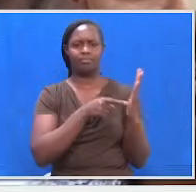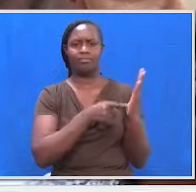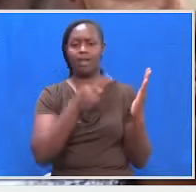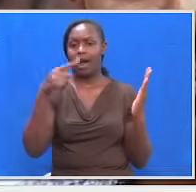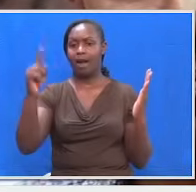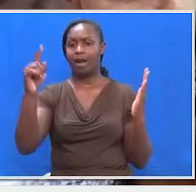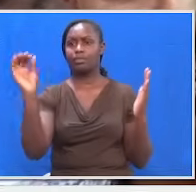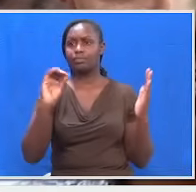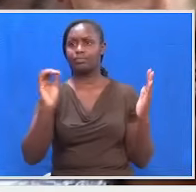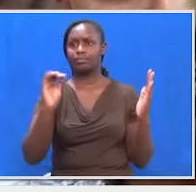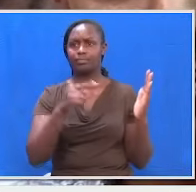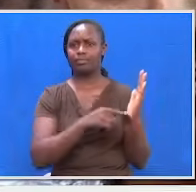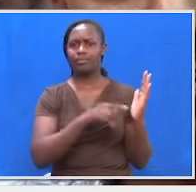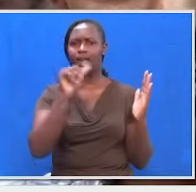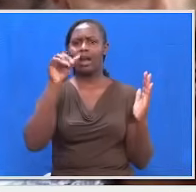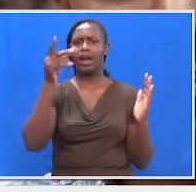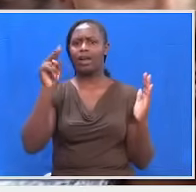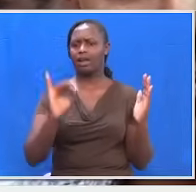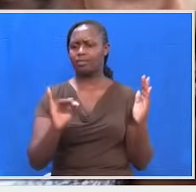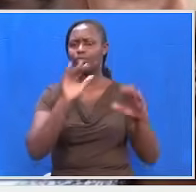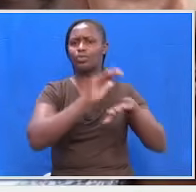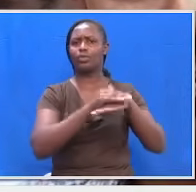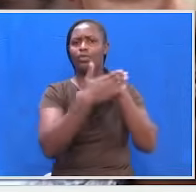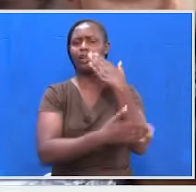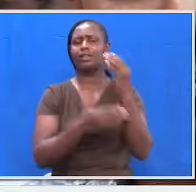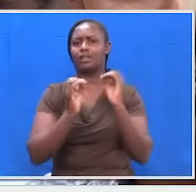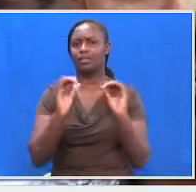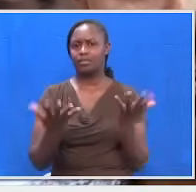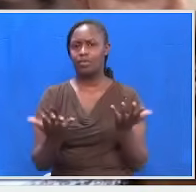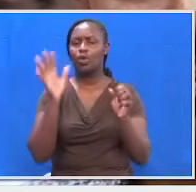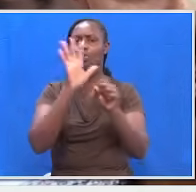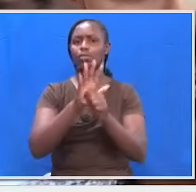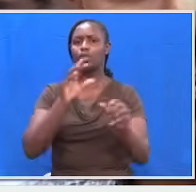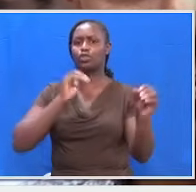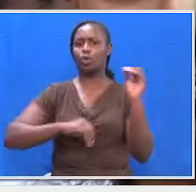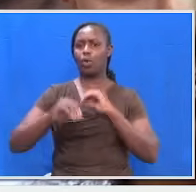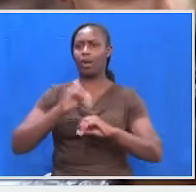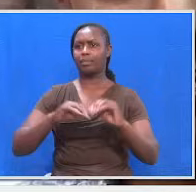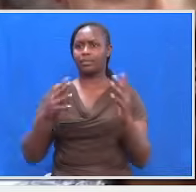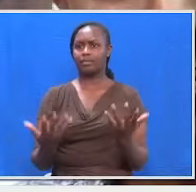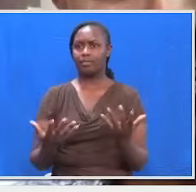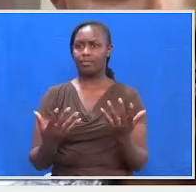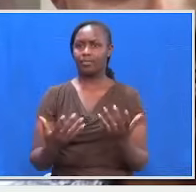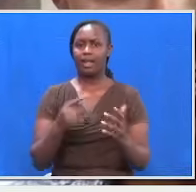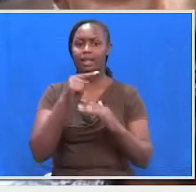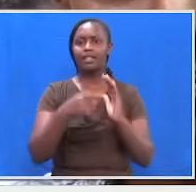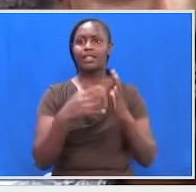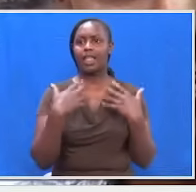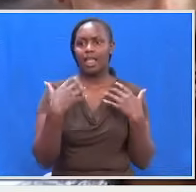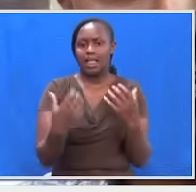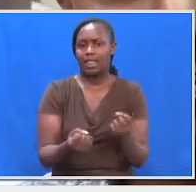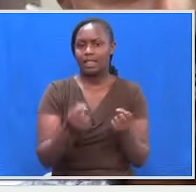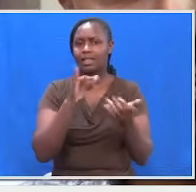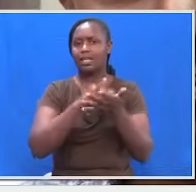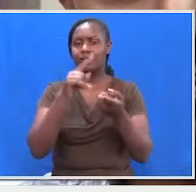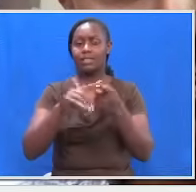This Adani thing is not good for the country. There's too much corruption, Mr. President. This how things thing is being forced down on the people of